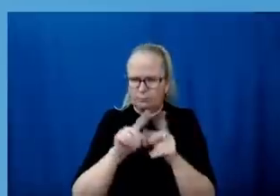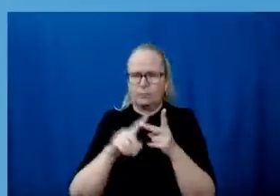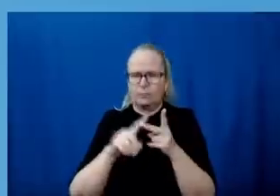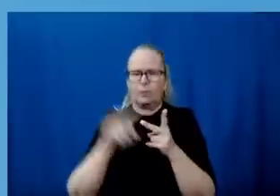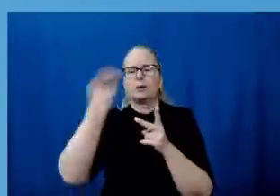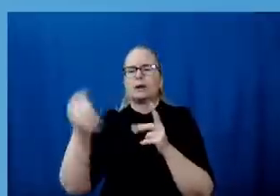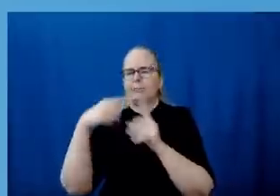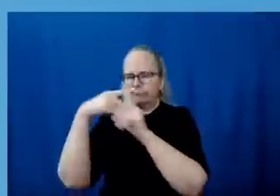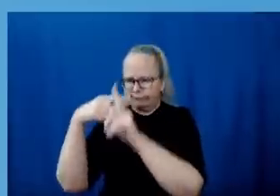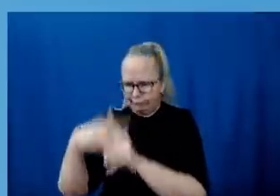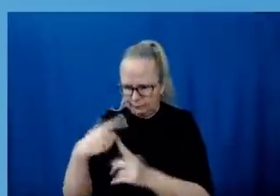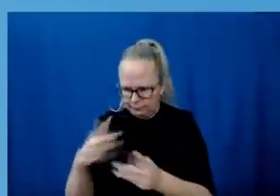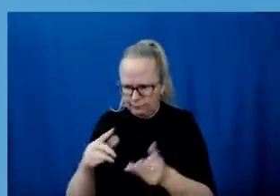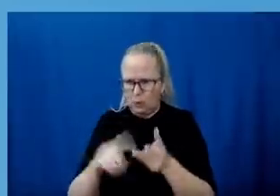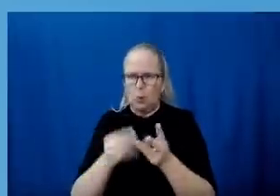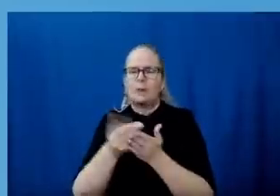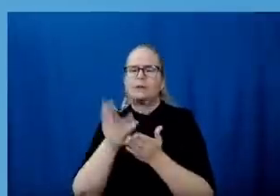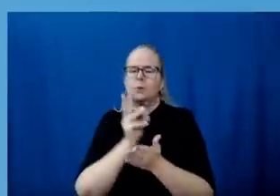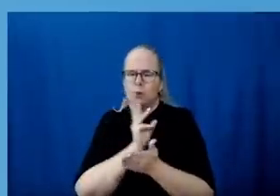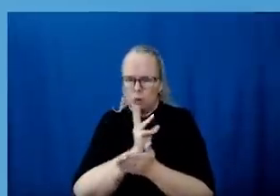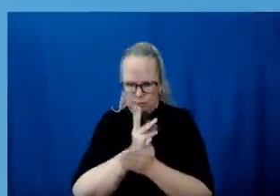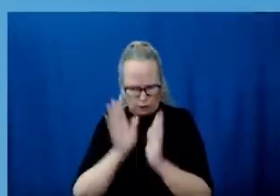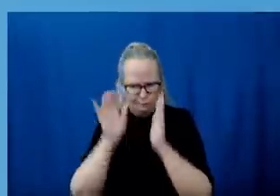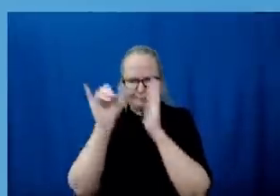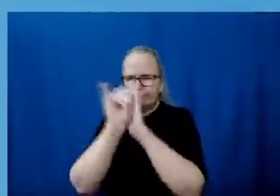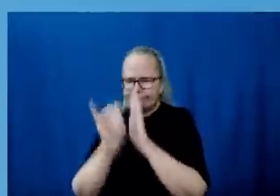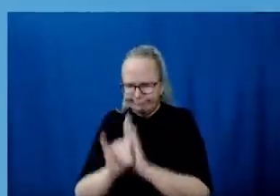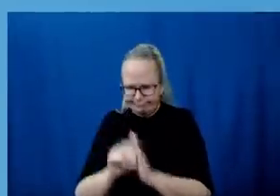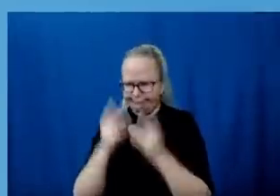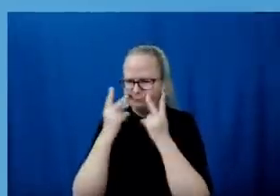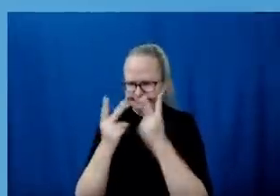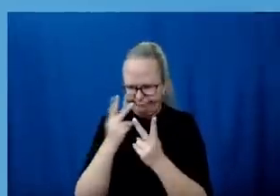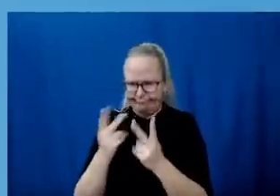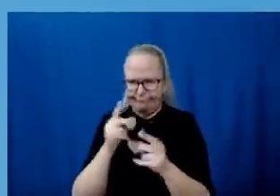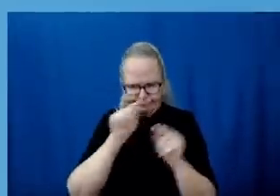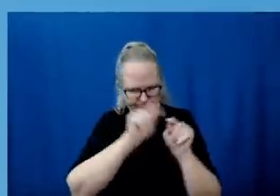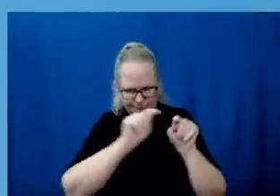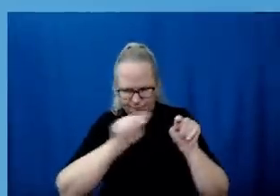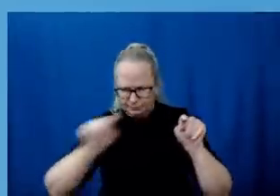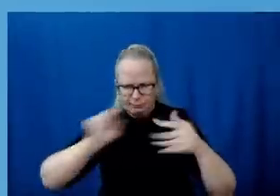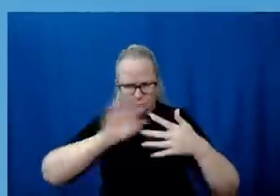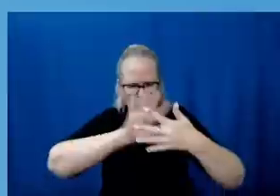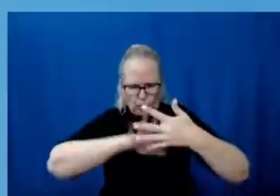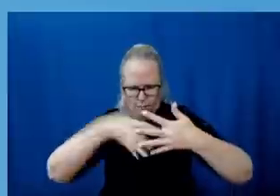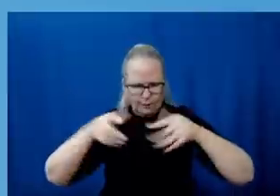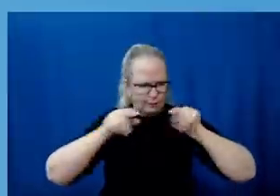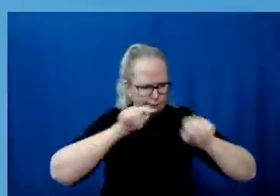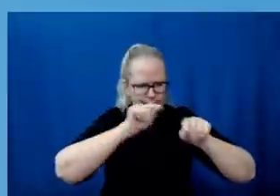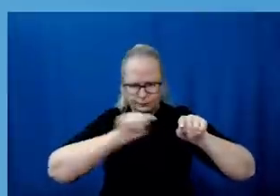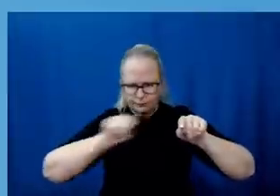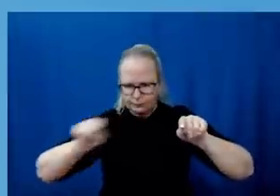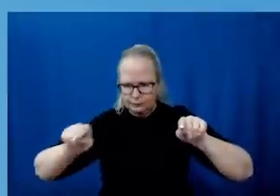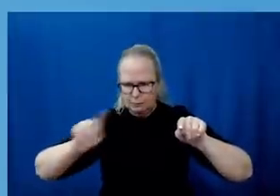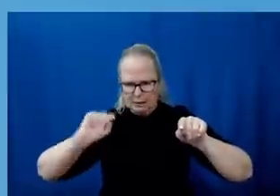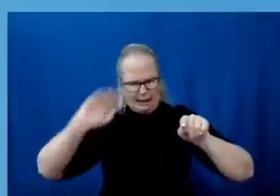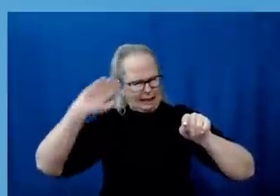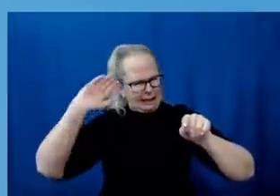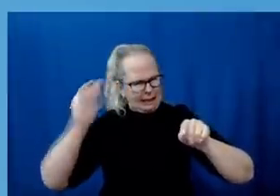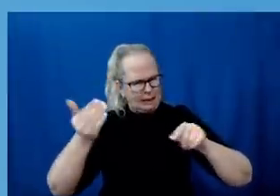confirmed cases as well as percentage positivity, as well as what you were seeing in the wastewater